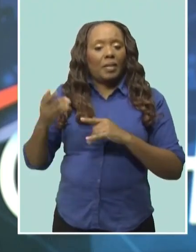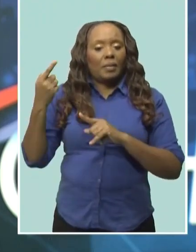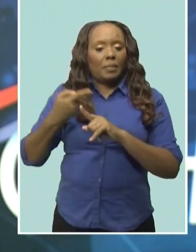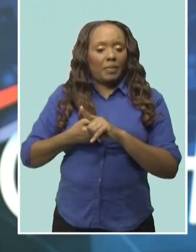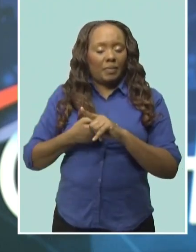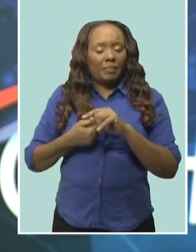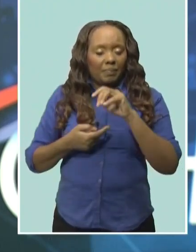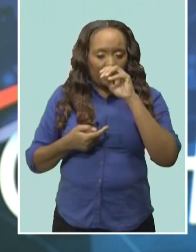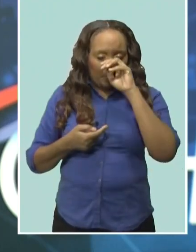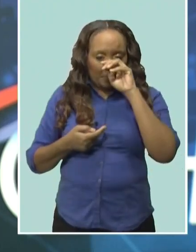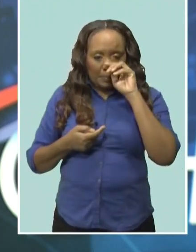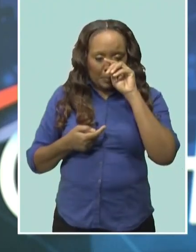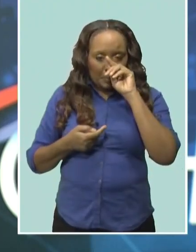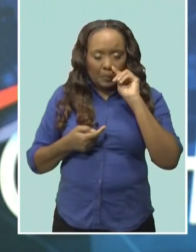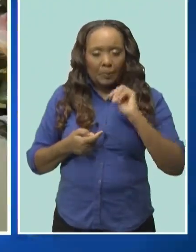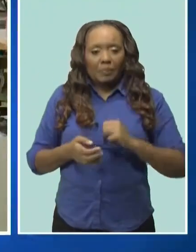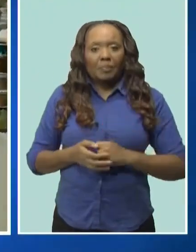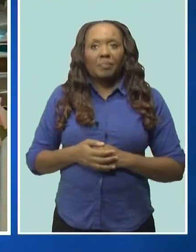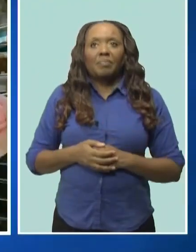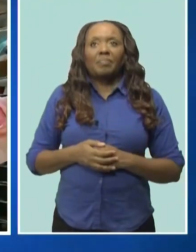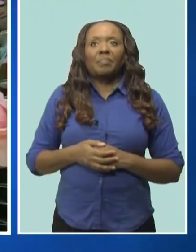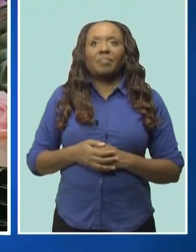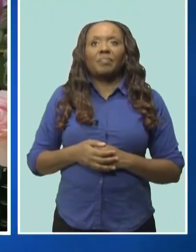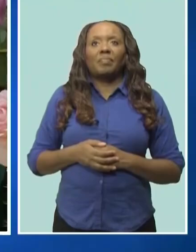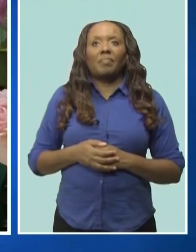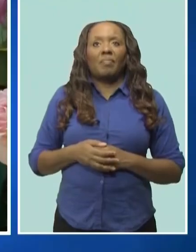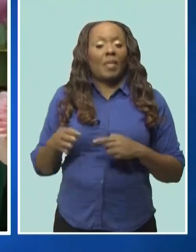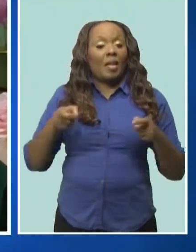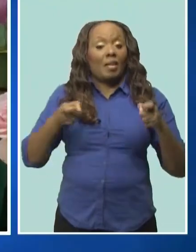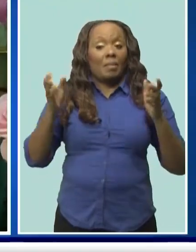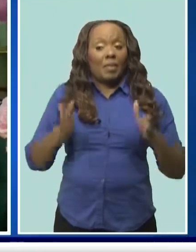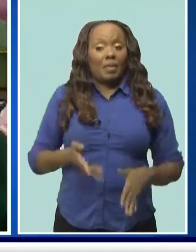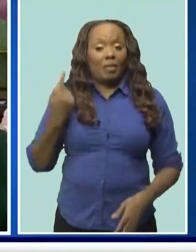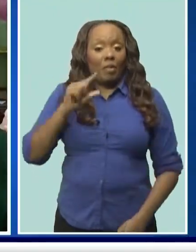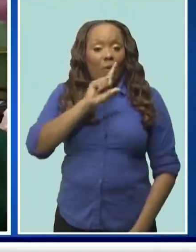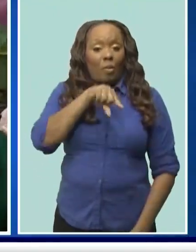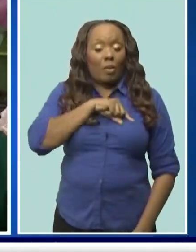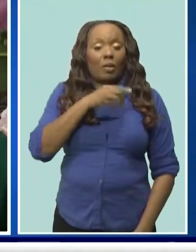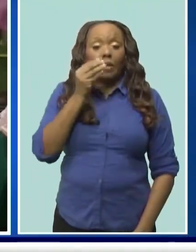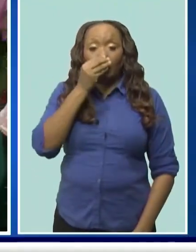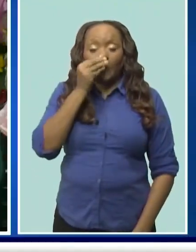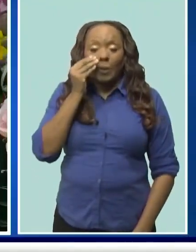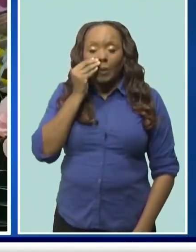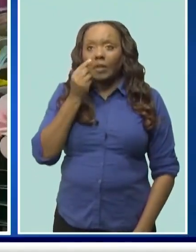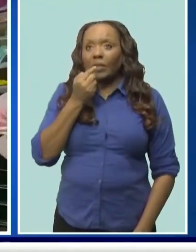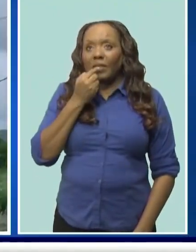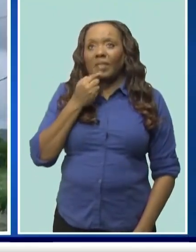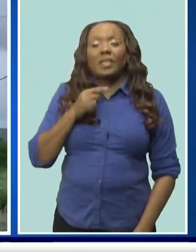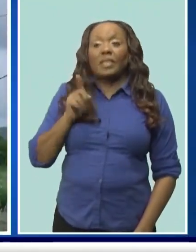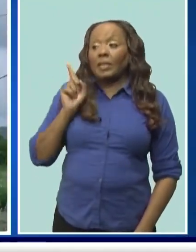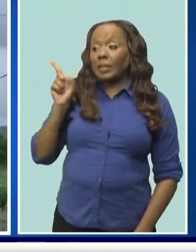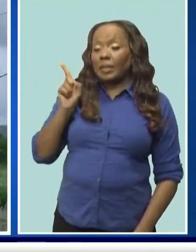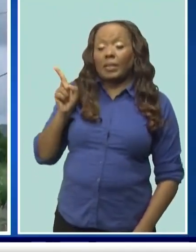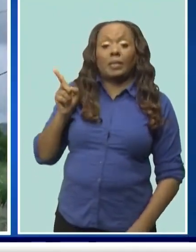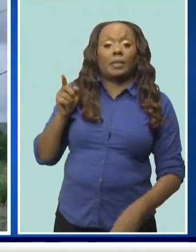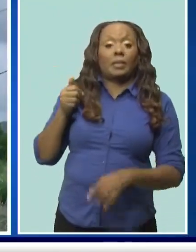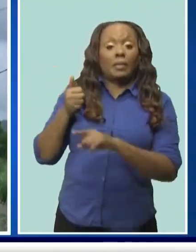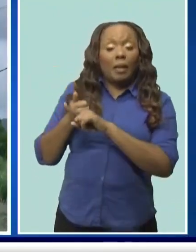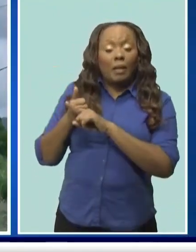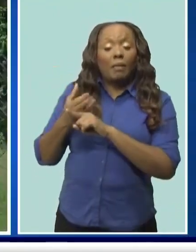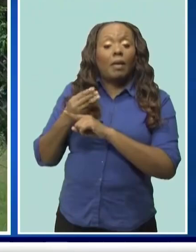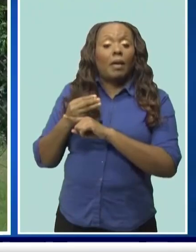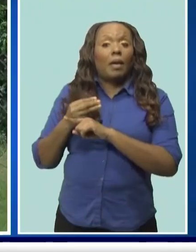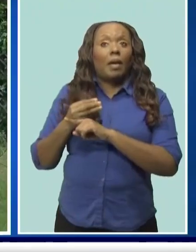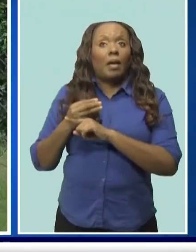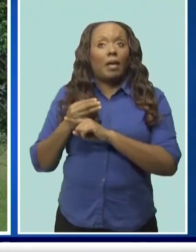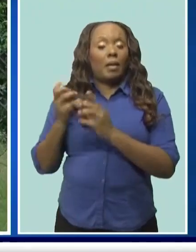following the developments. Florist and manager of Quality Flowers, Monica Newland, says she and her partner are not happy to be closing the doors